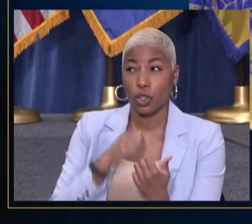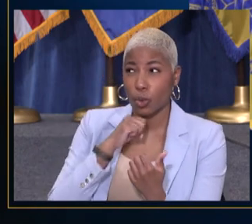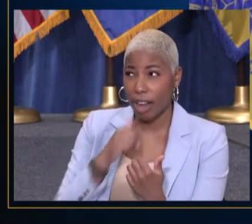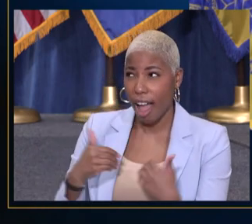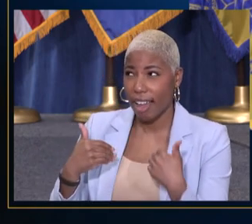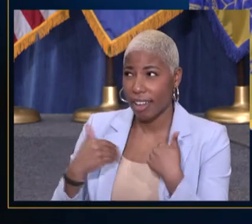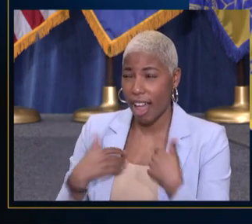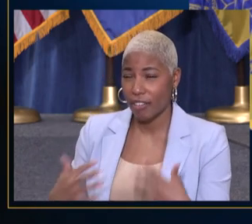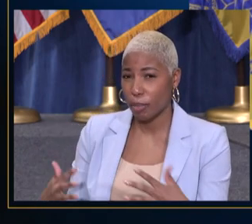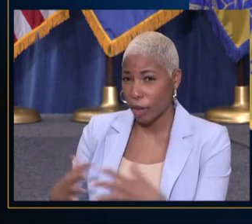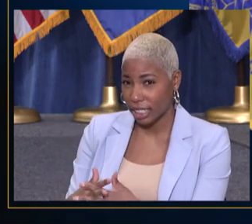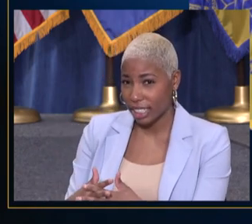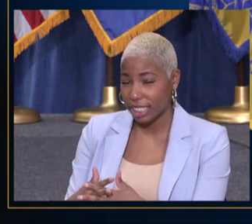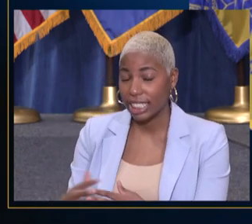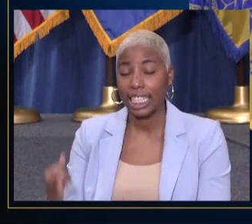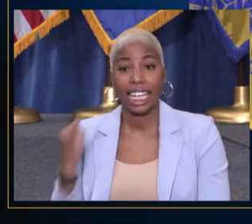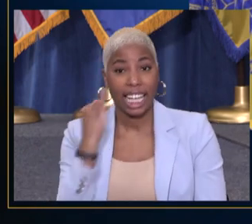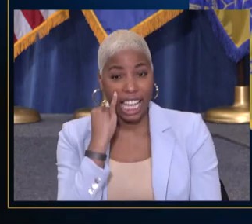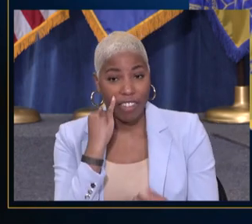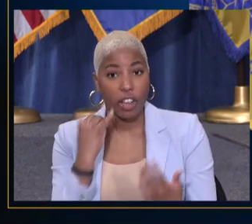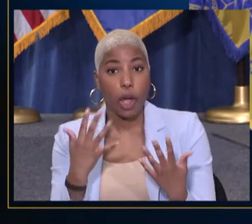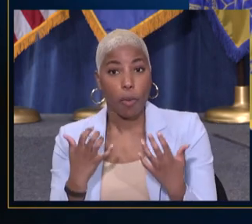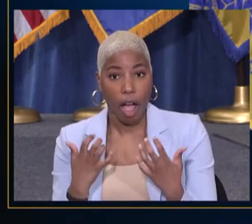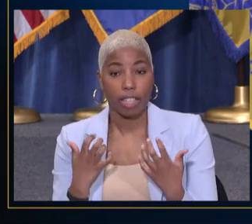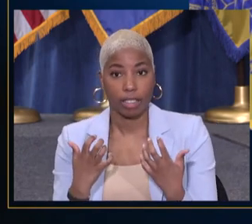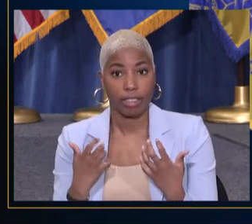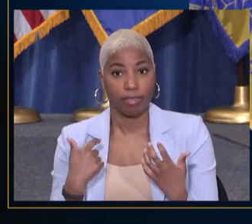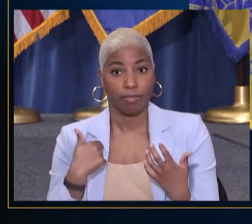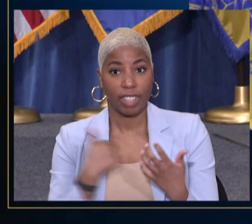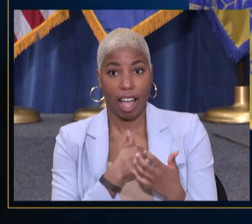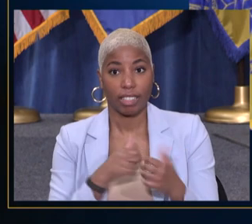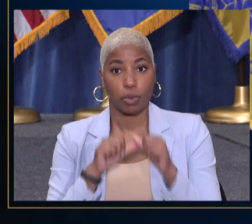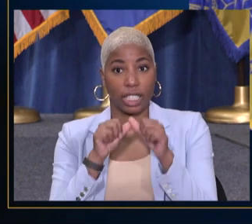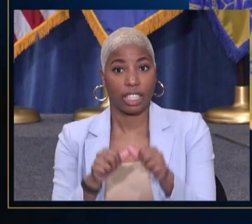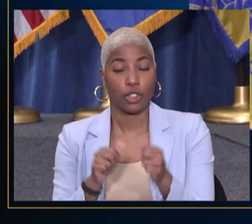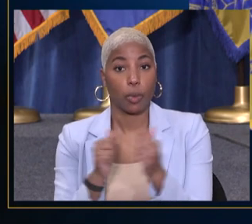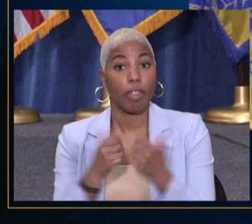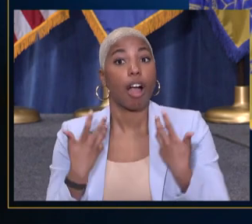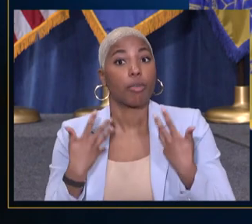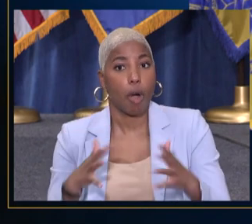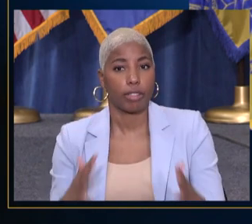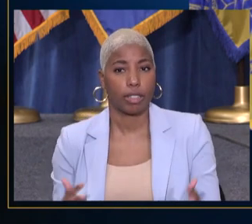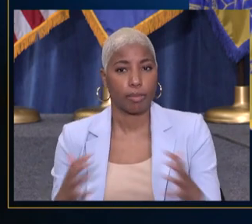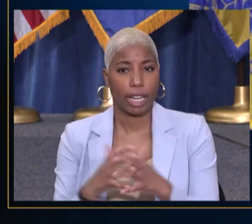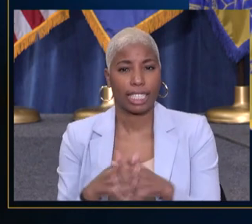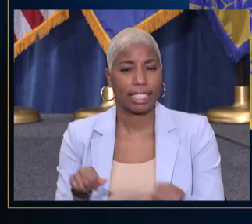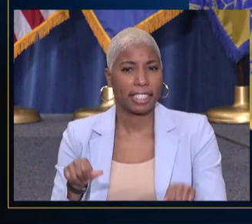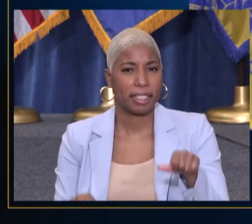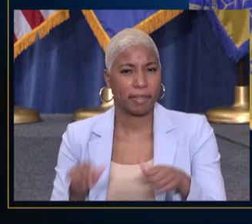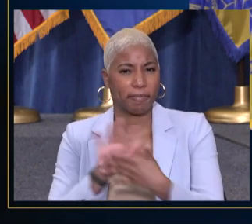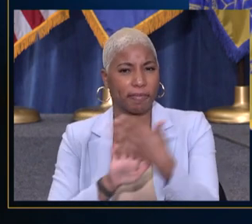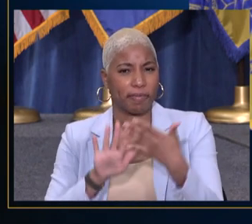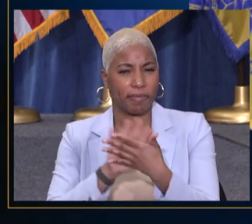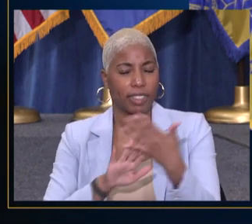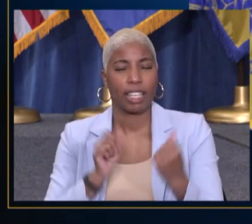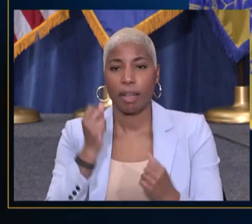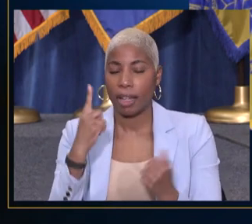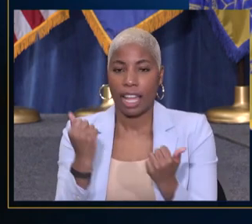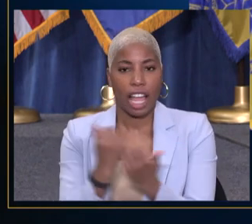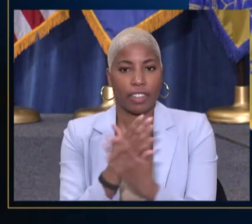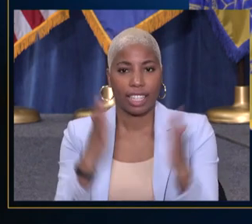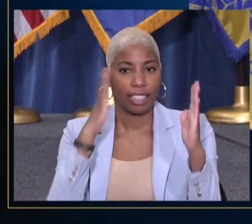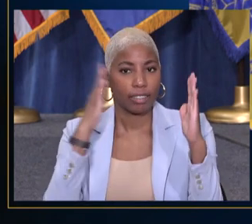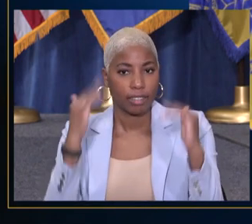pregnancies, whether they want us to have unwanted pregnancies, but I think all of this could be expected after the fall